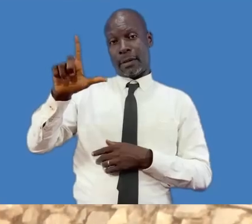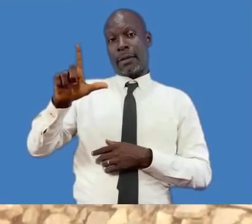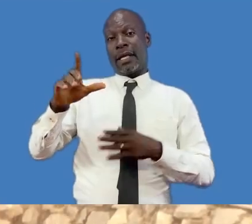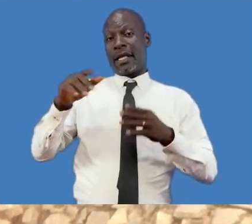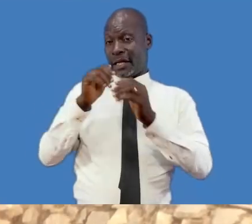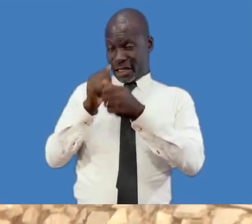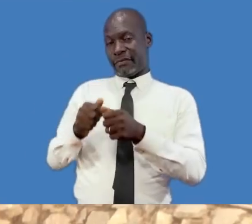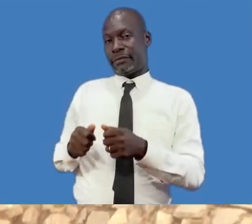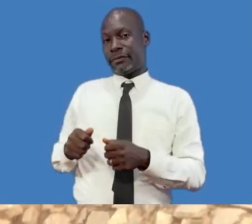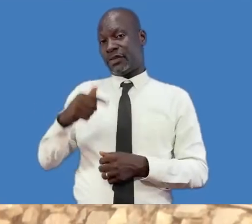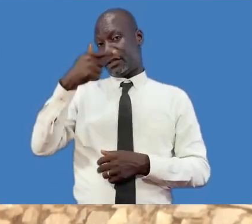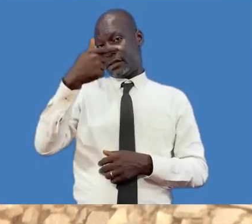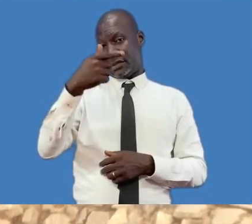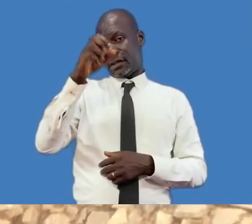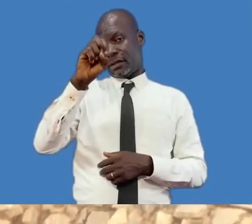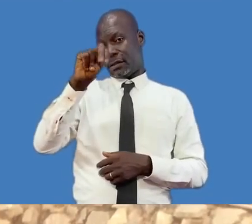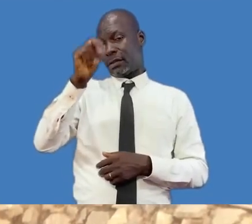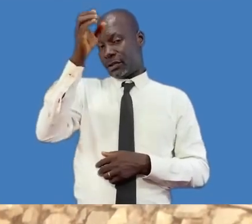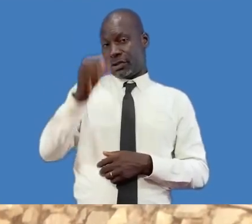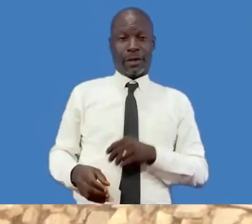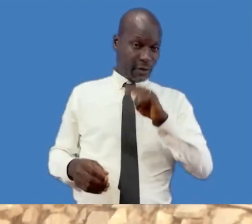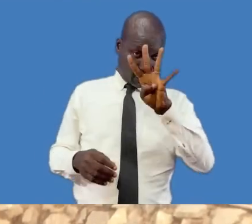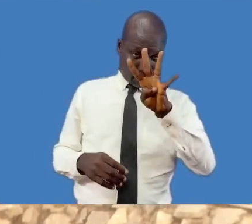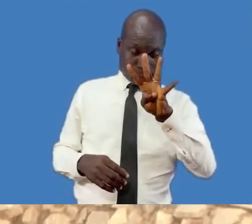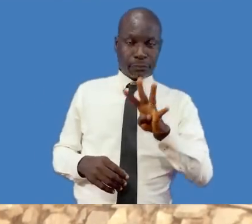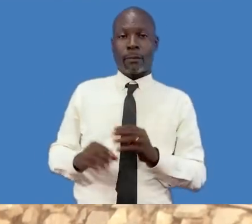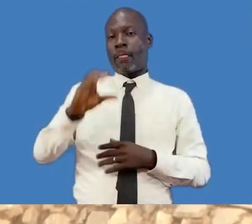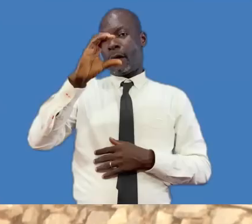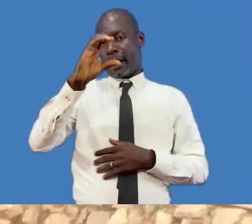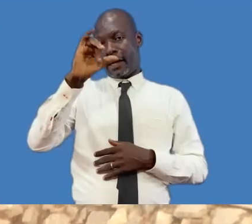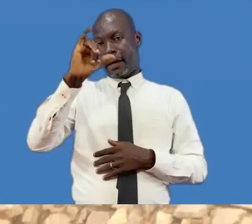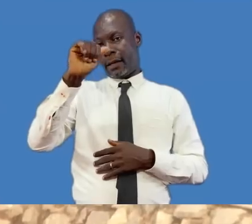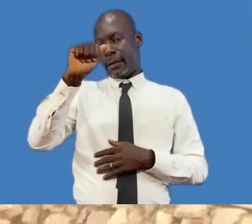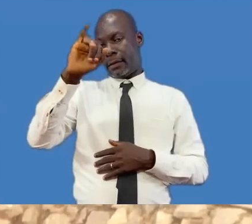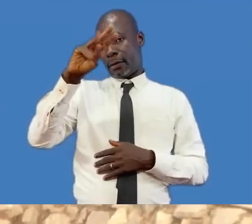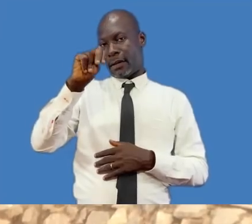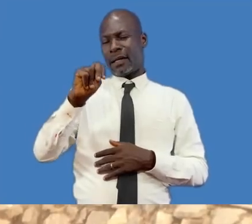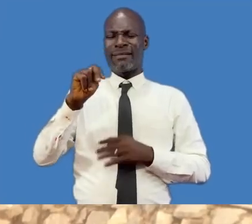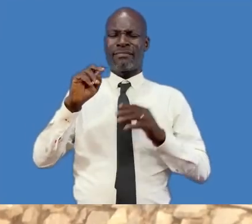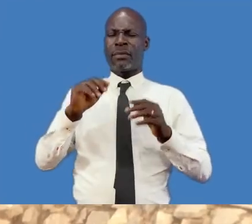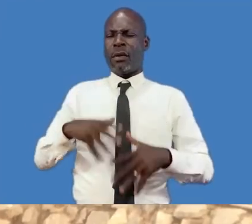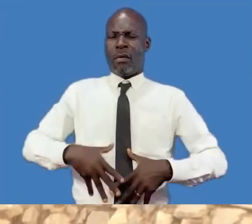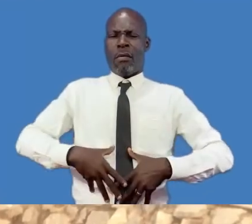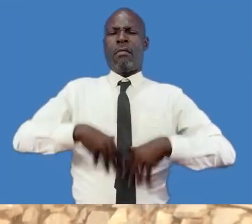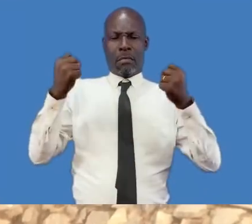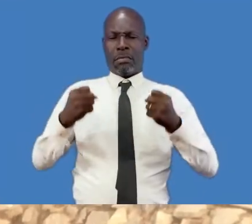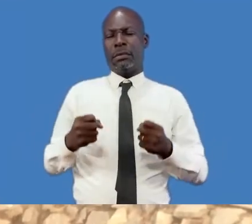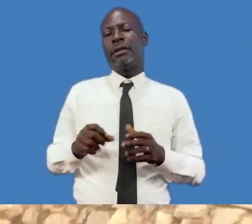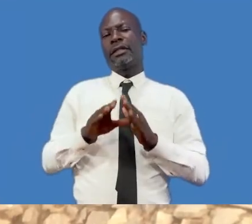4. Ema Ken ebufuye. Na osori tie ne nua Abel. Na oku no